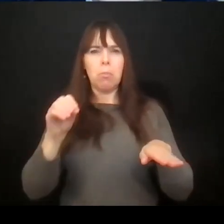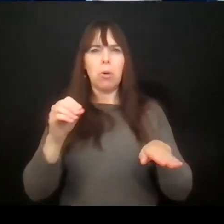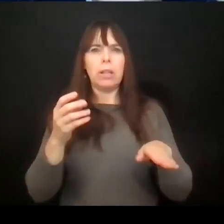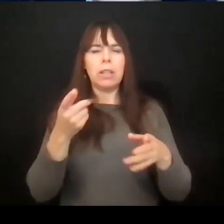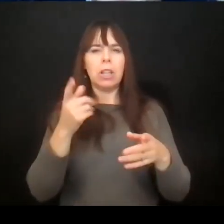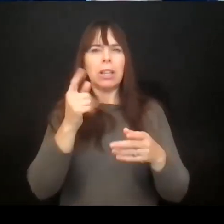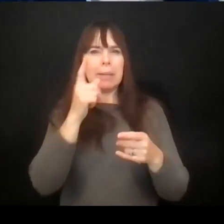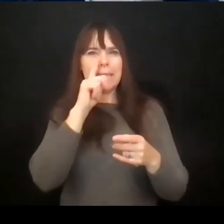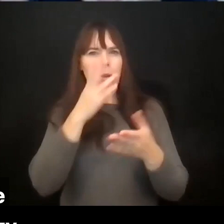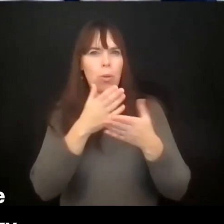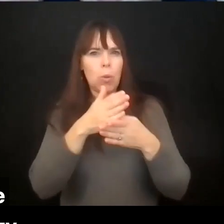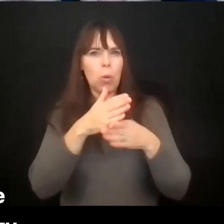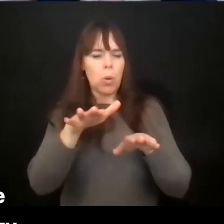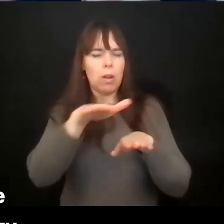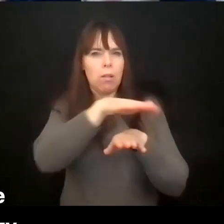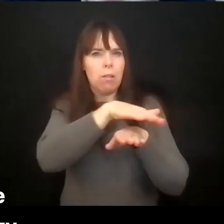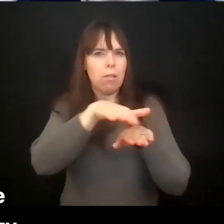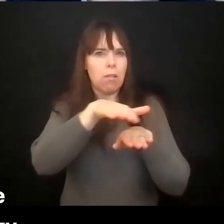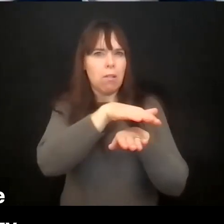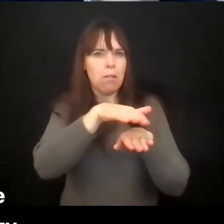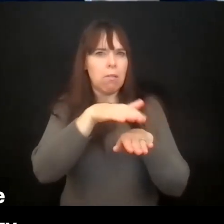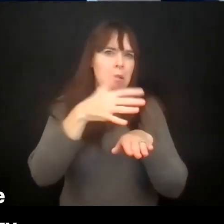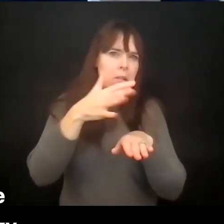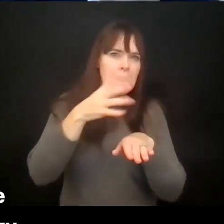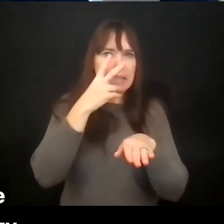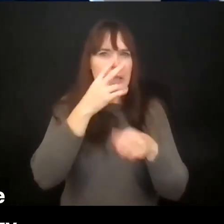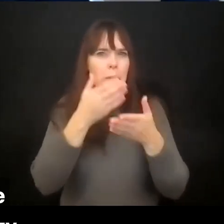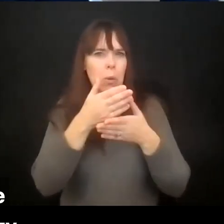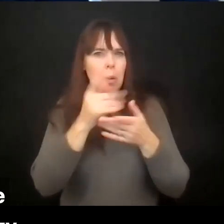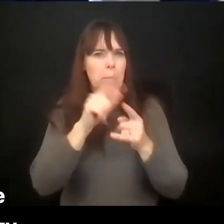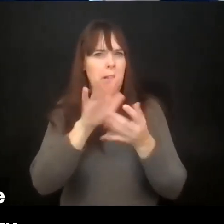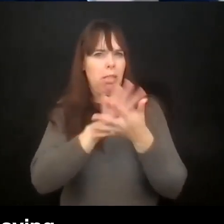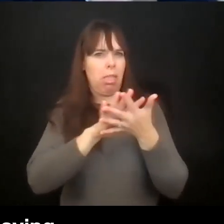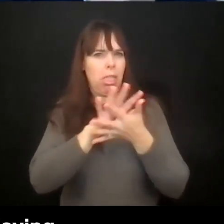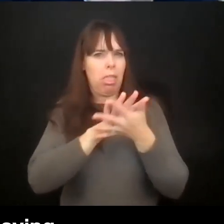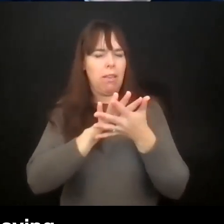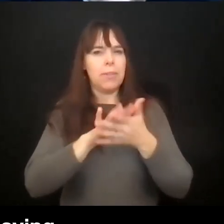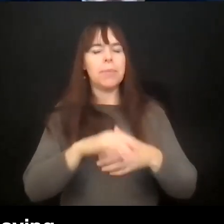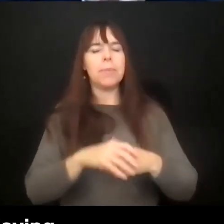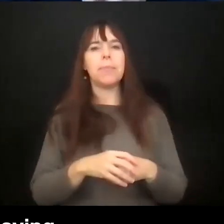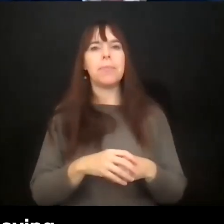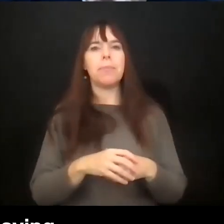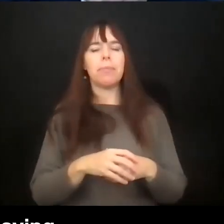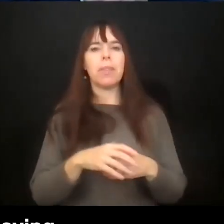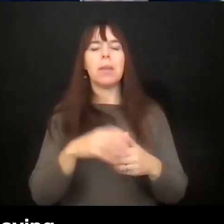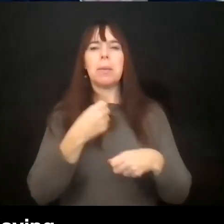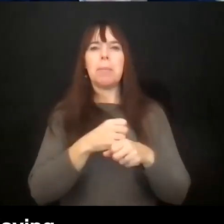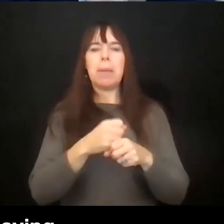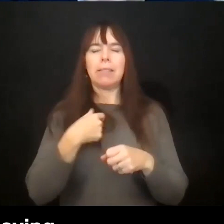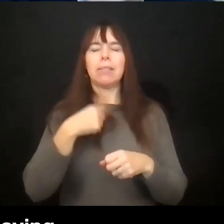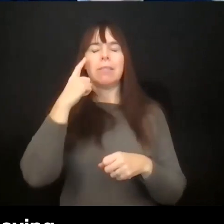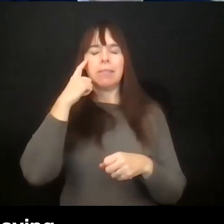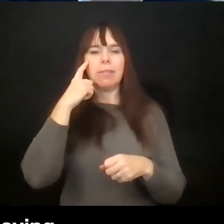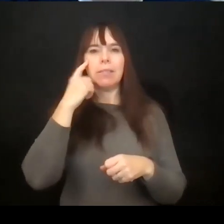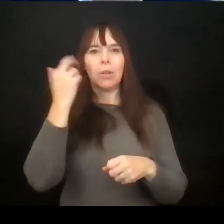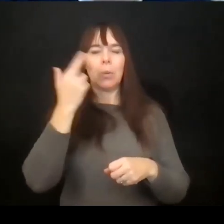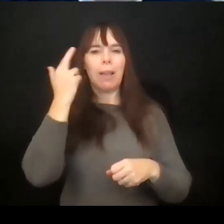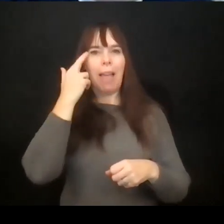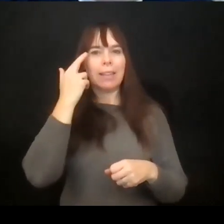translucent kind of a thing. You can sort of see through, but very hazy. And this reminds us of